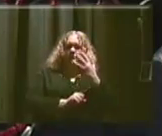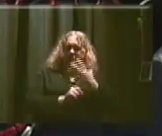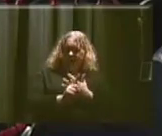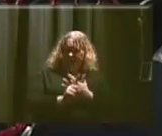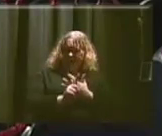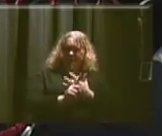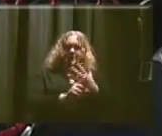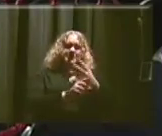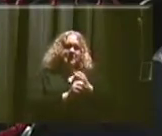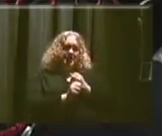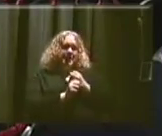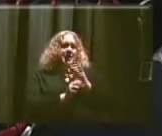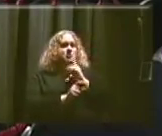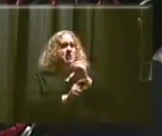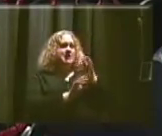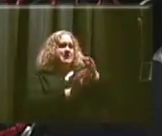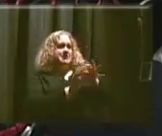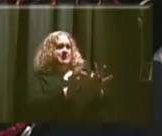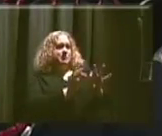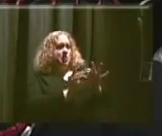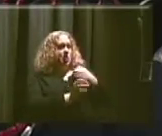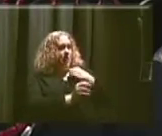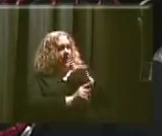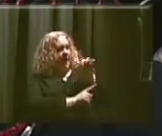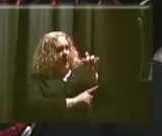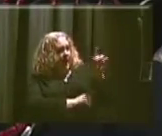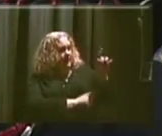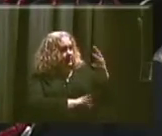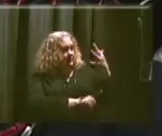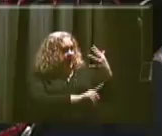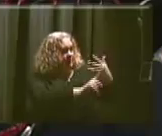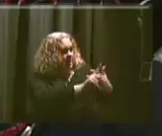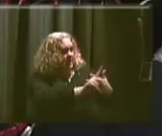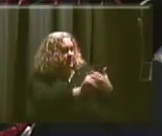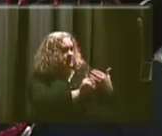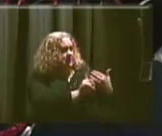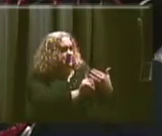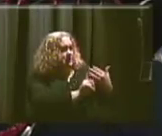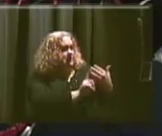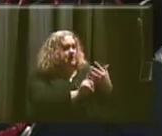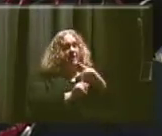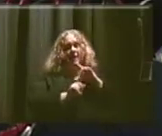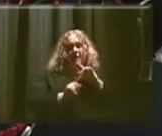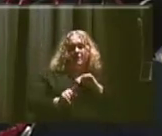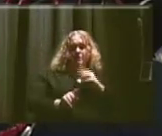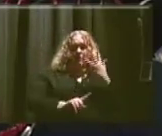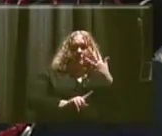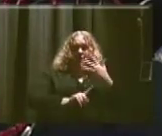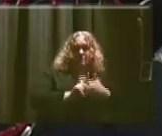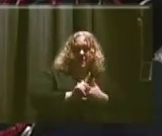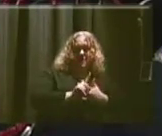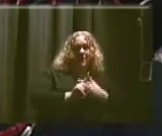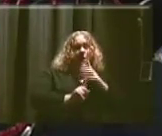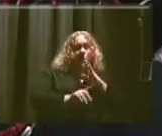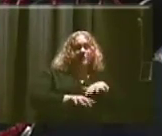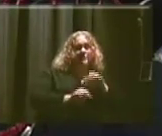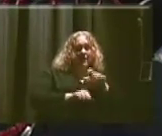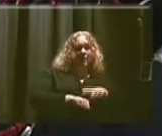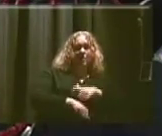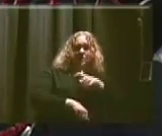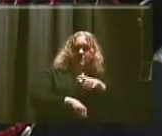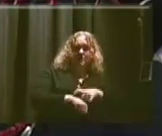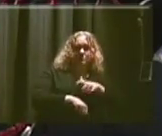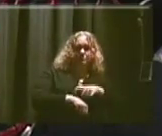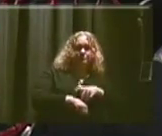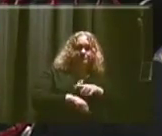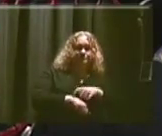simple question answered from the Attorney General. So I can only imagine how long this will take. So it appears that we